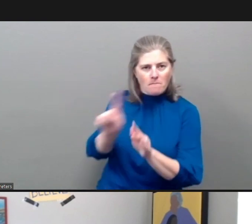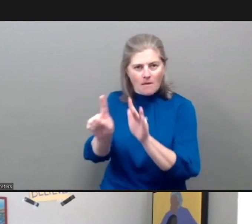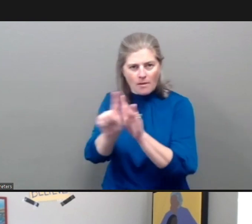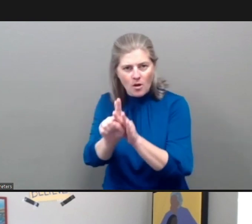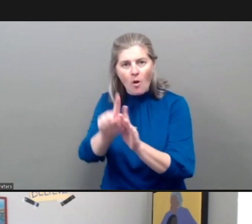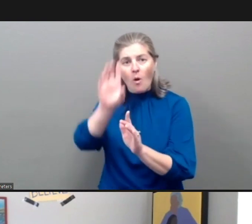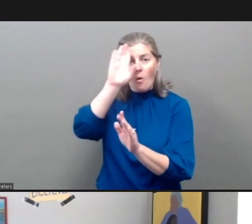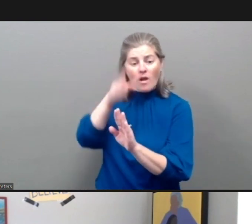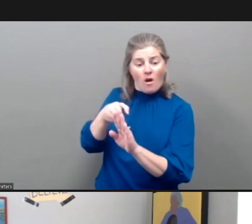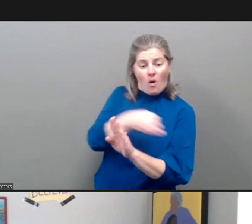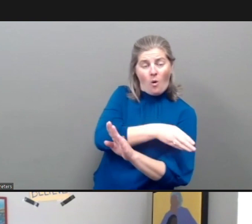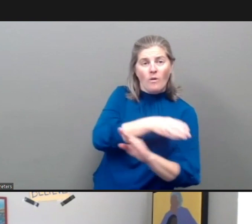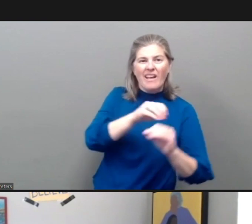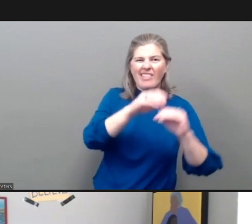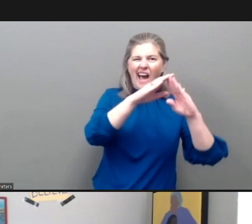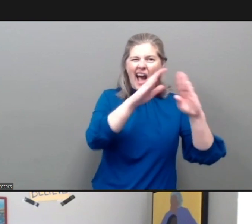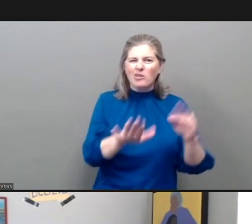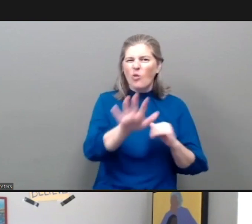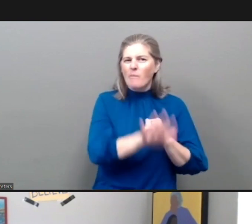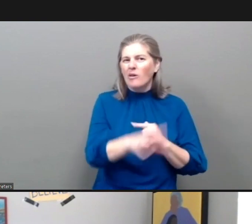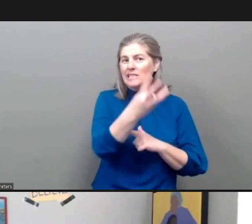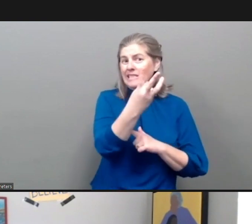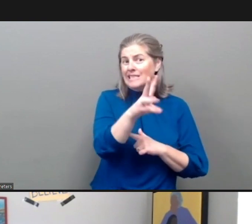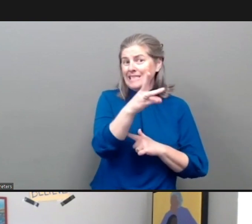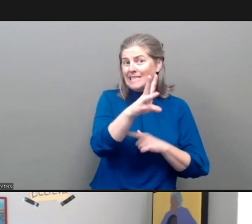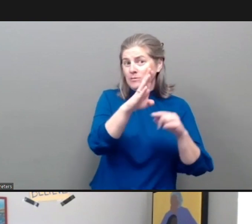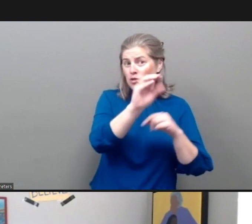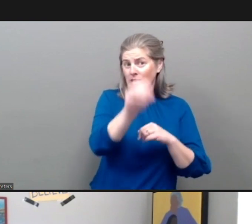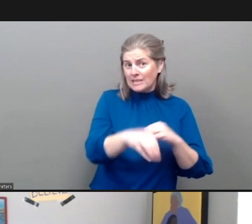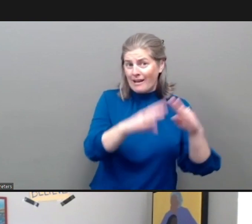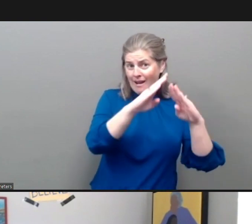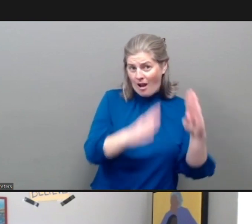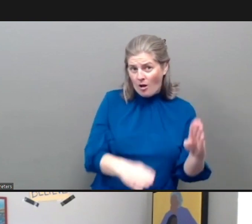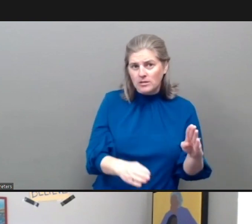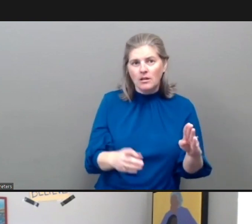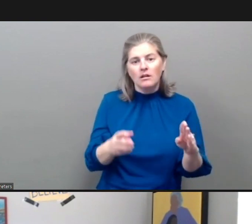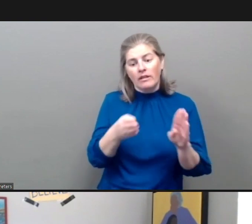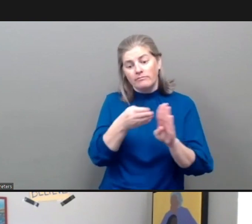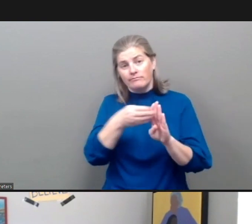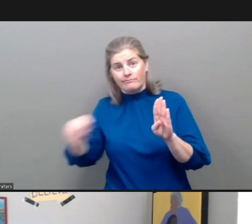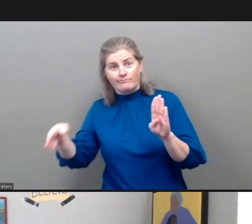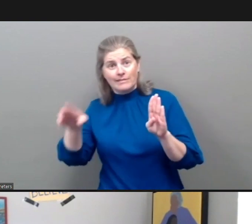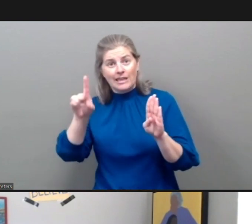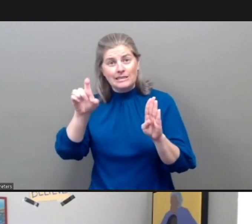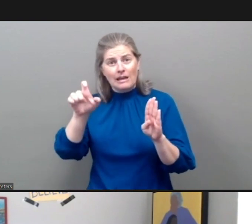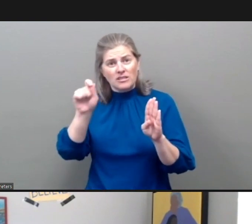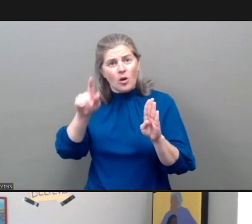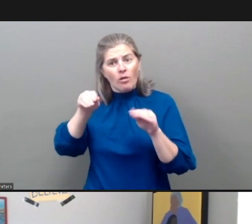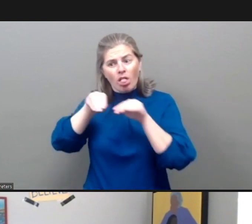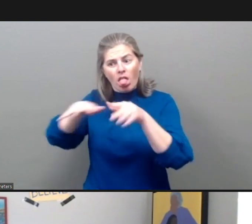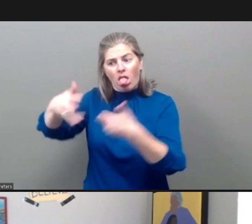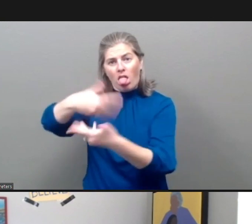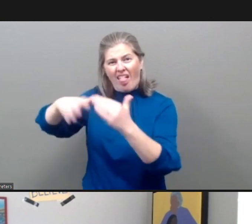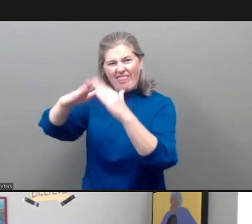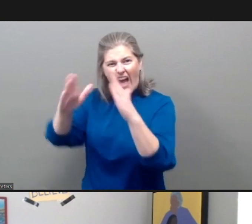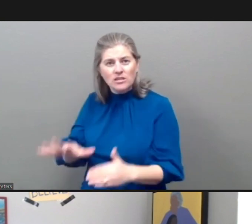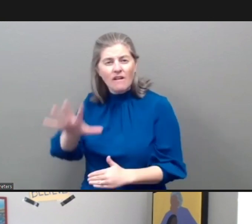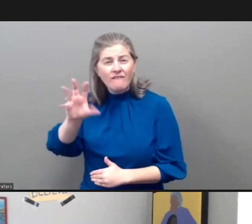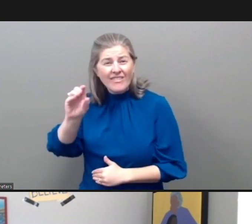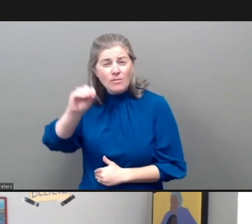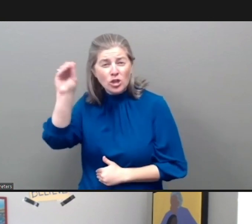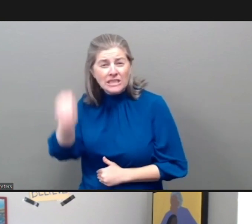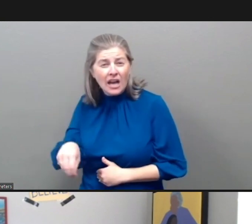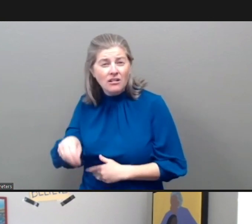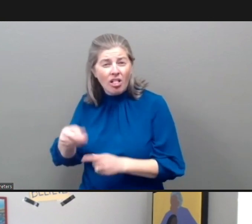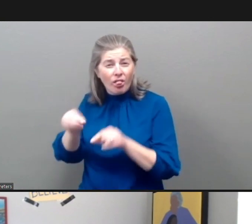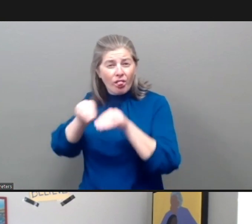in a household was 16%. There have been papers on Delta that the infection rate is 50% in a household, as